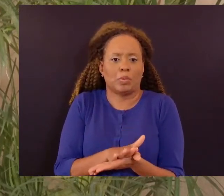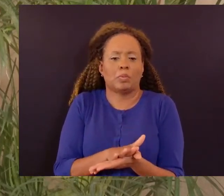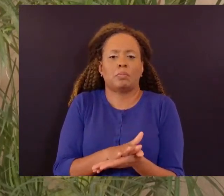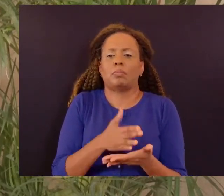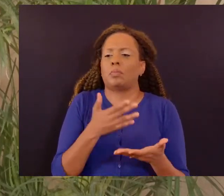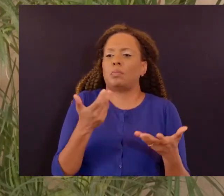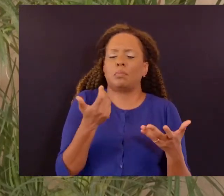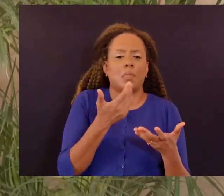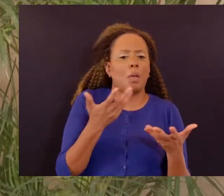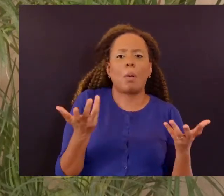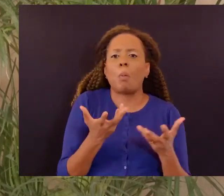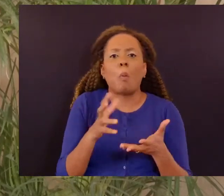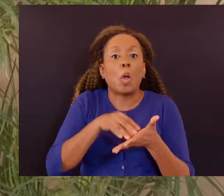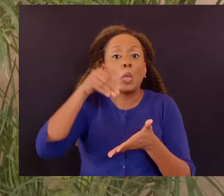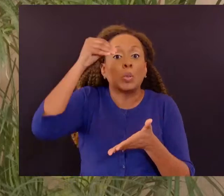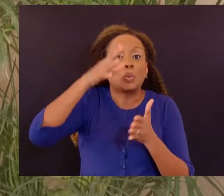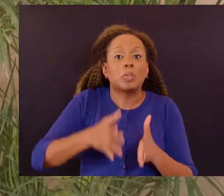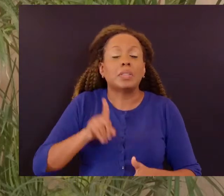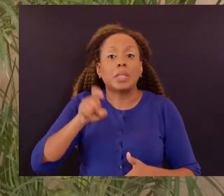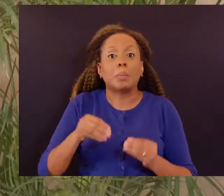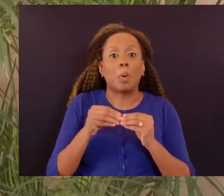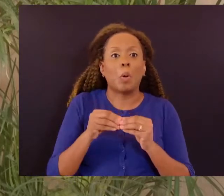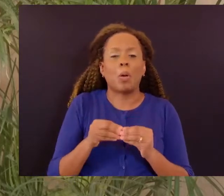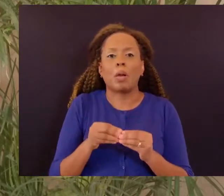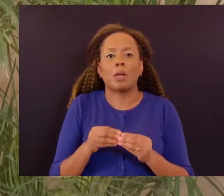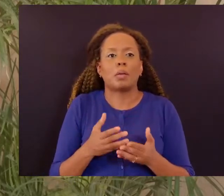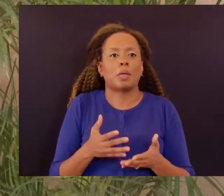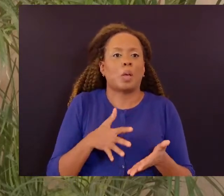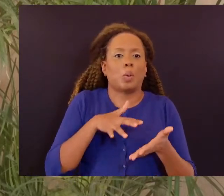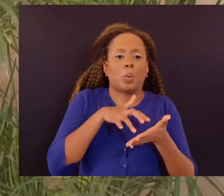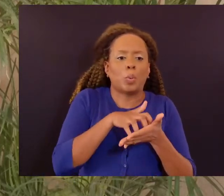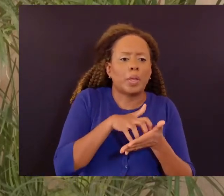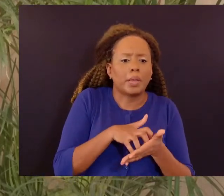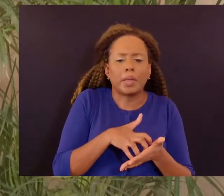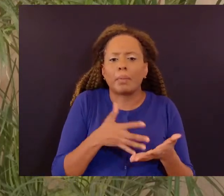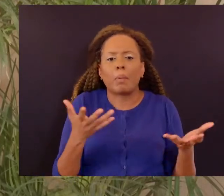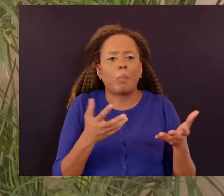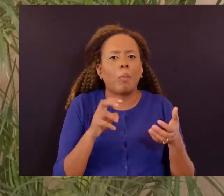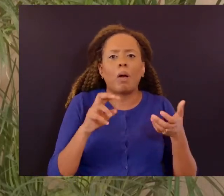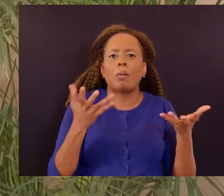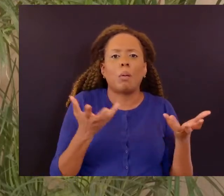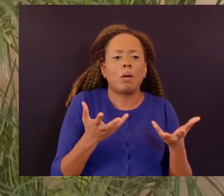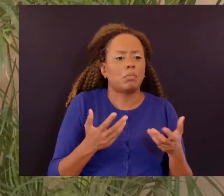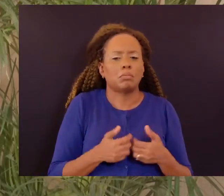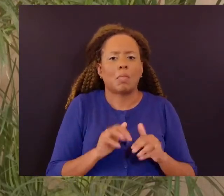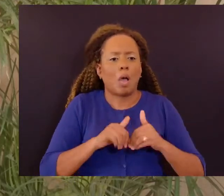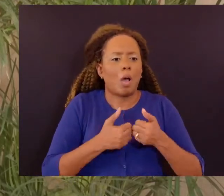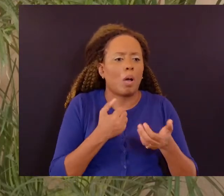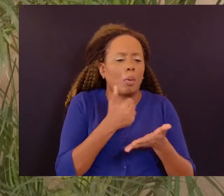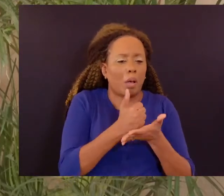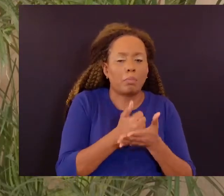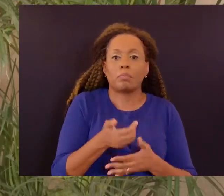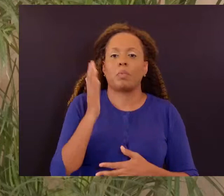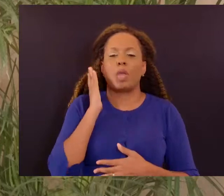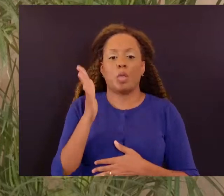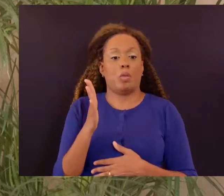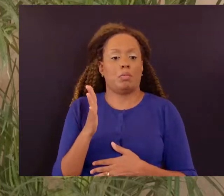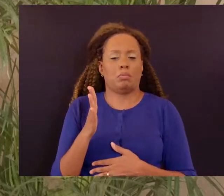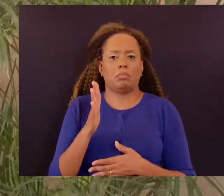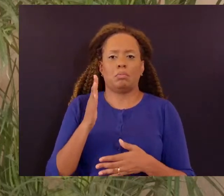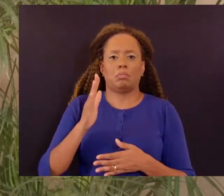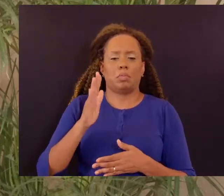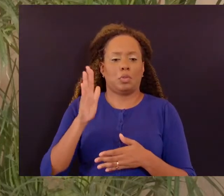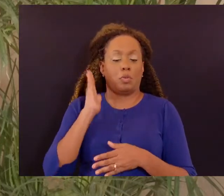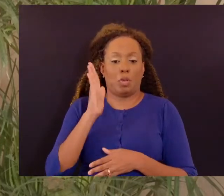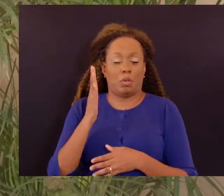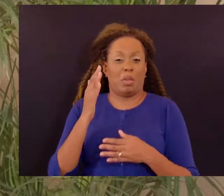students allocated to the specific schools. We could plan a program in the Ministry of Education and say this is what the Lower